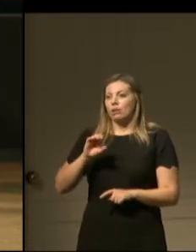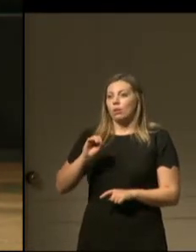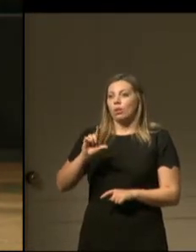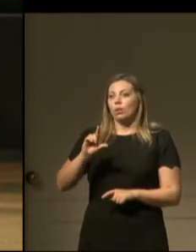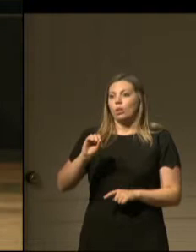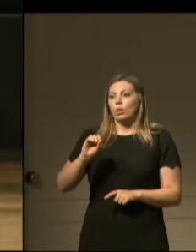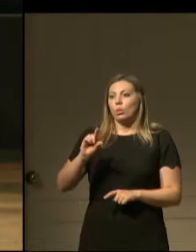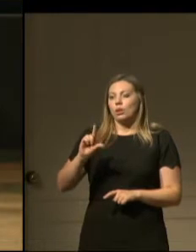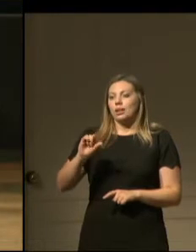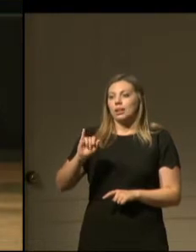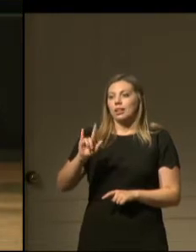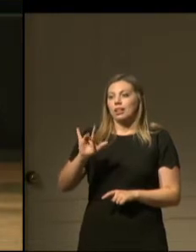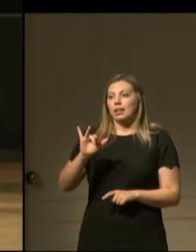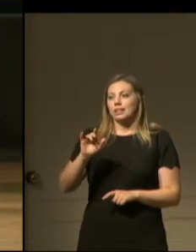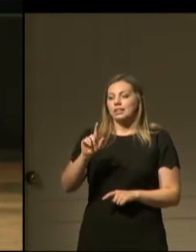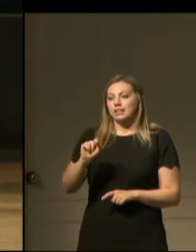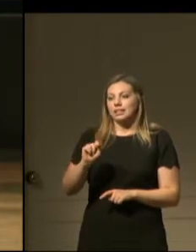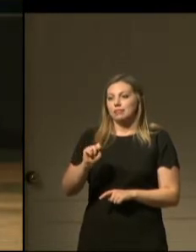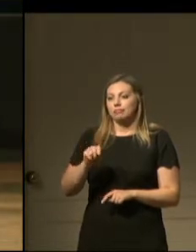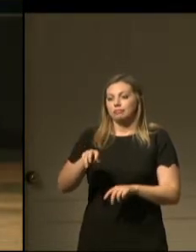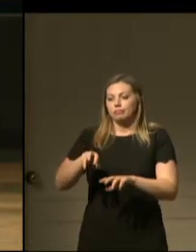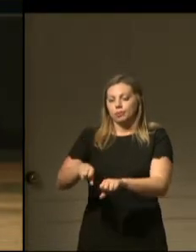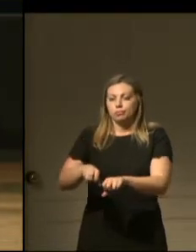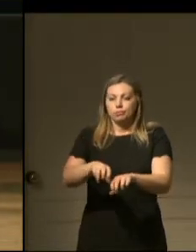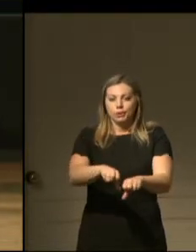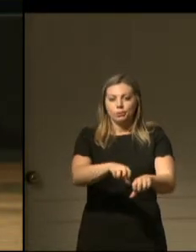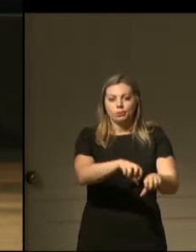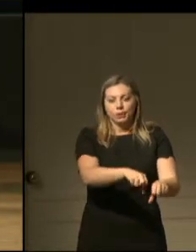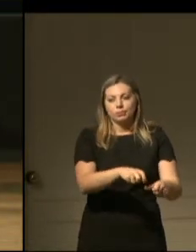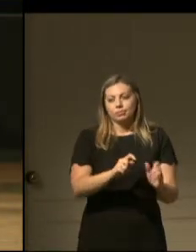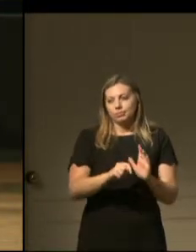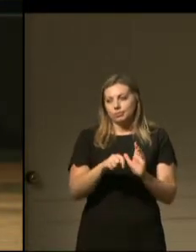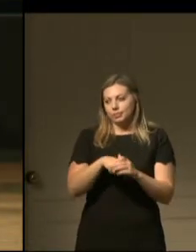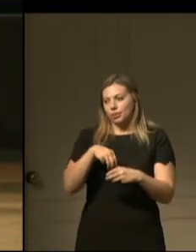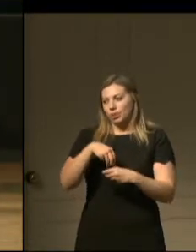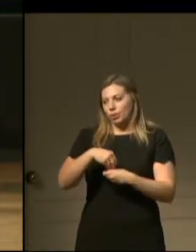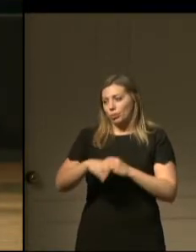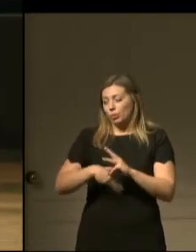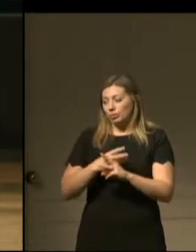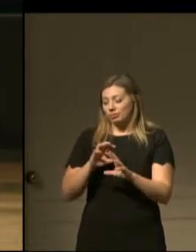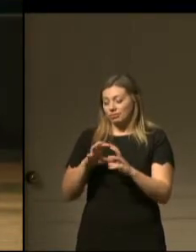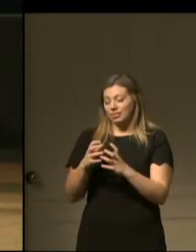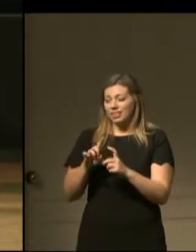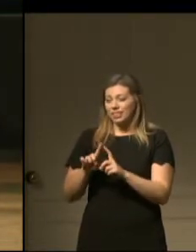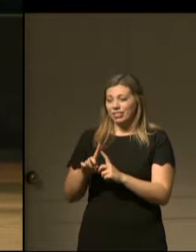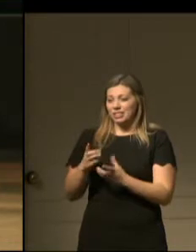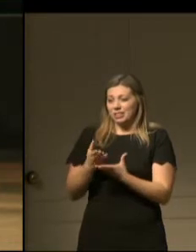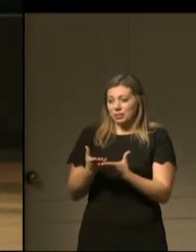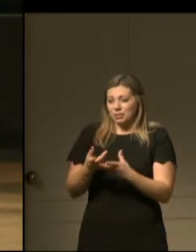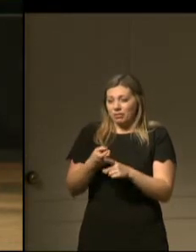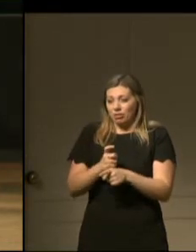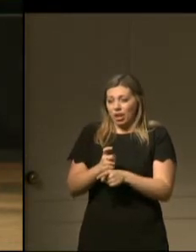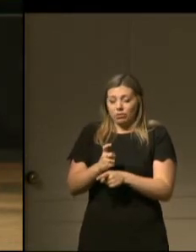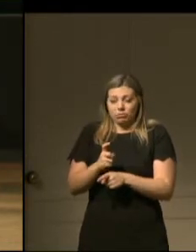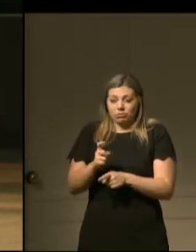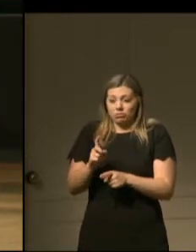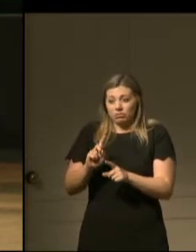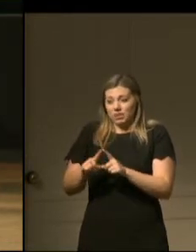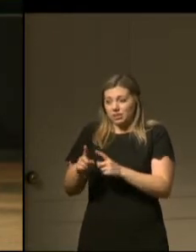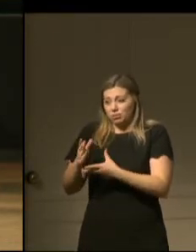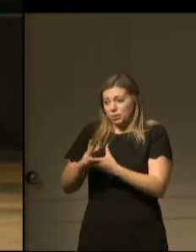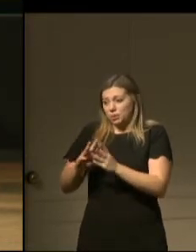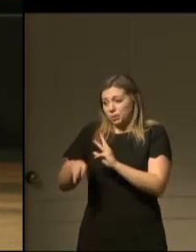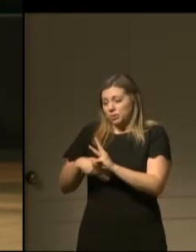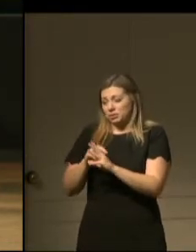of exploration around the world, where we have all of these specimens of biological and, you know, collections from other areas